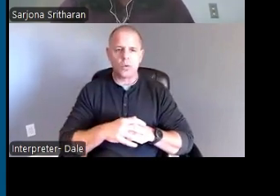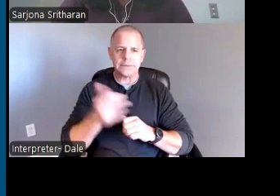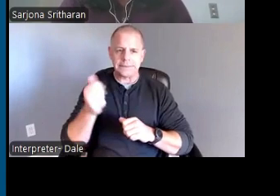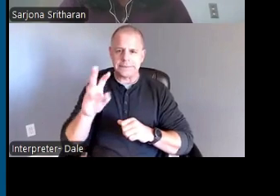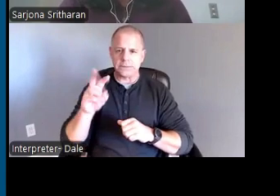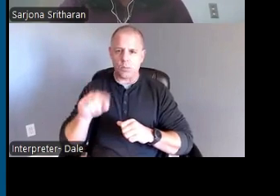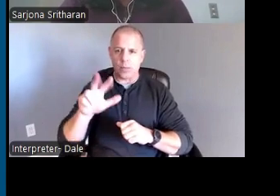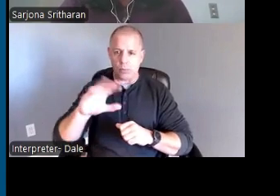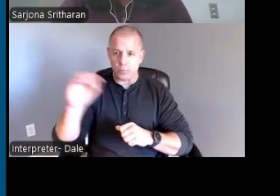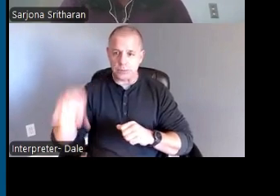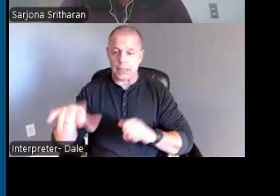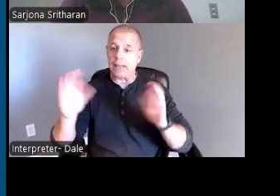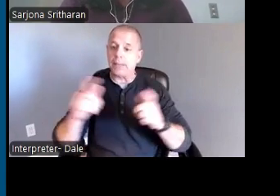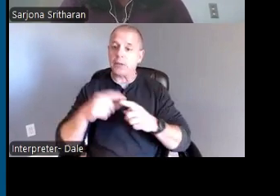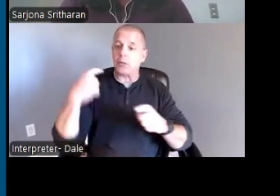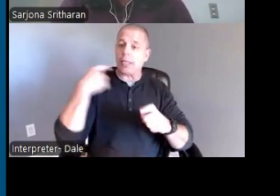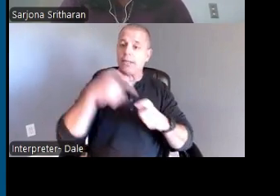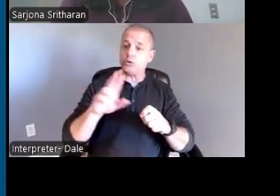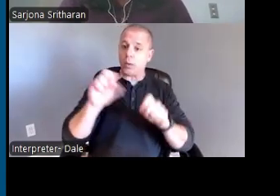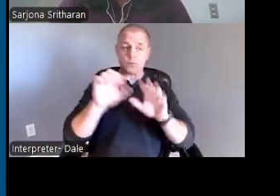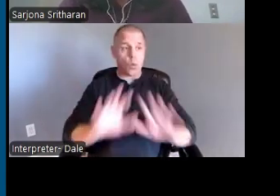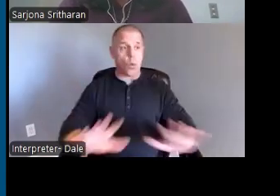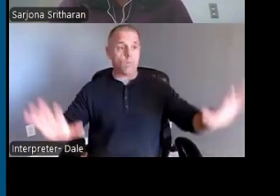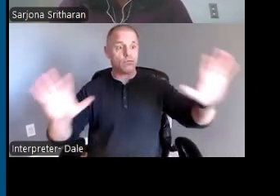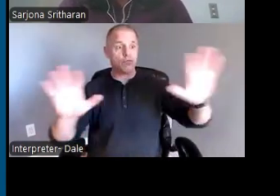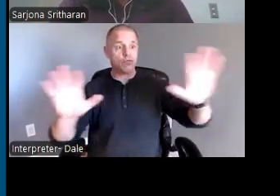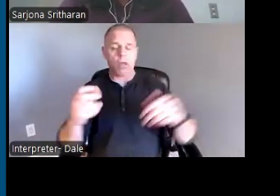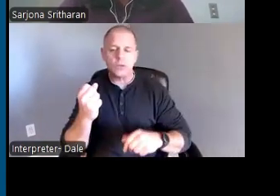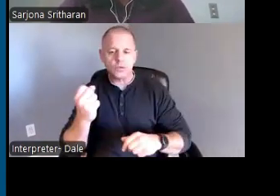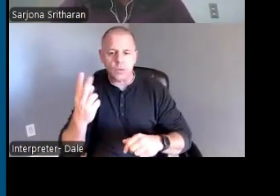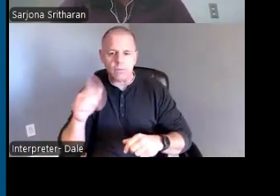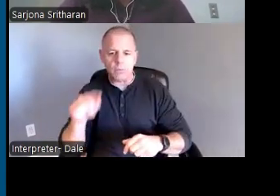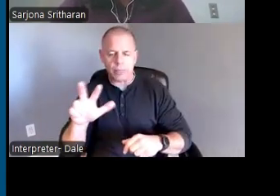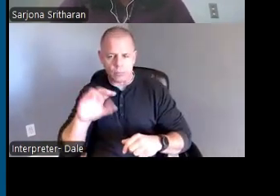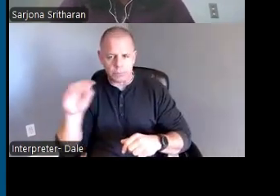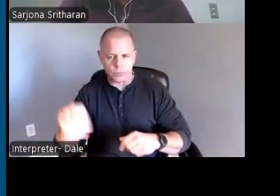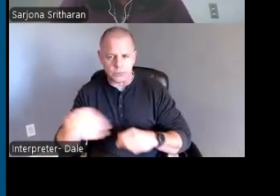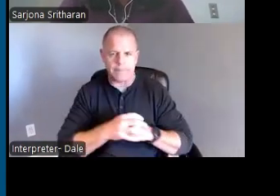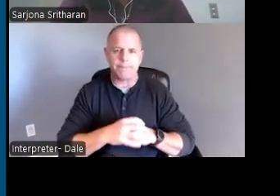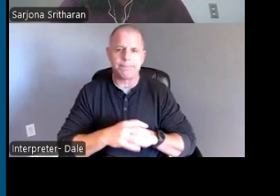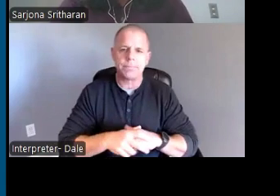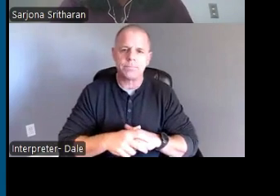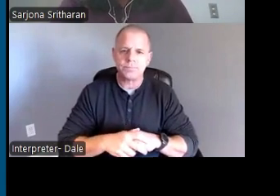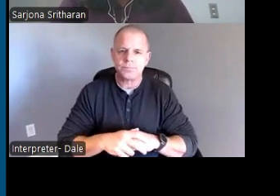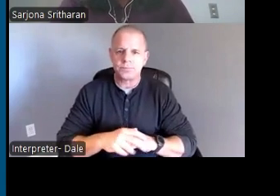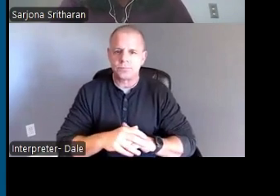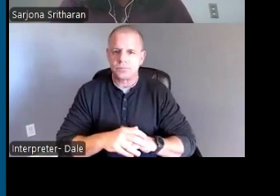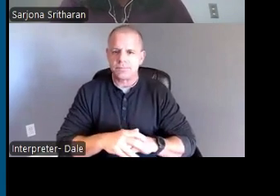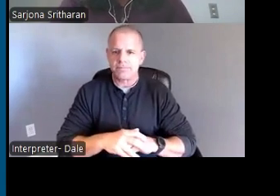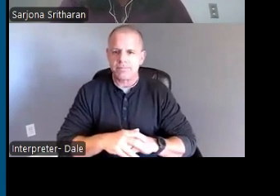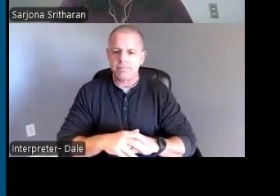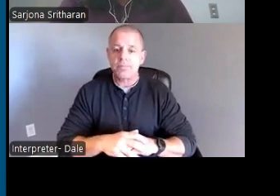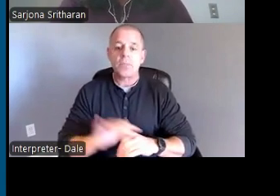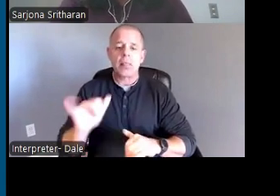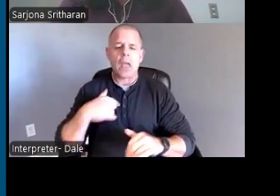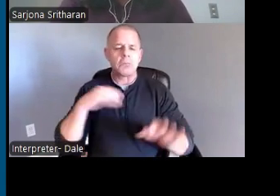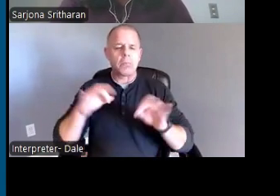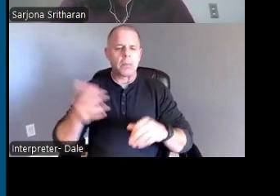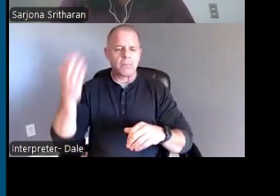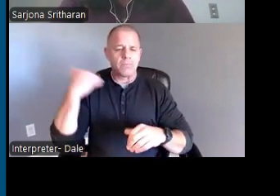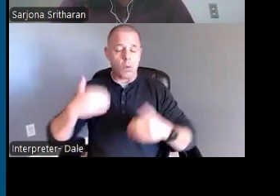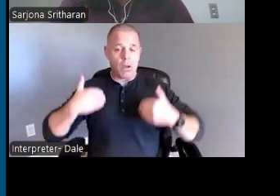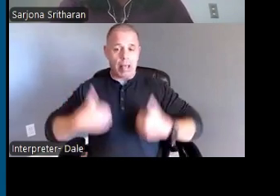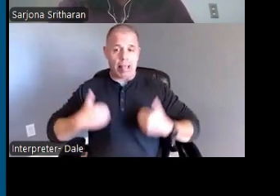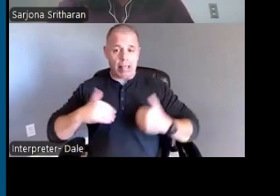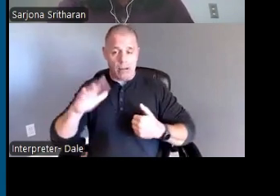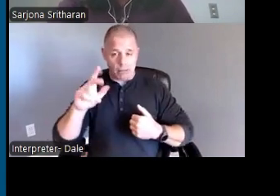16.3% compared to Latinos in the US overall, which is only 12.3%. And as we talked about earlier, lung cancer incidence